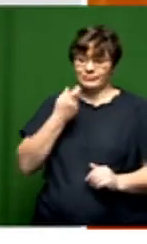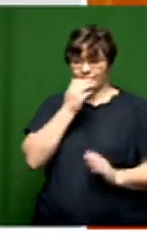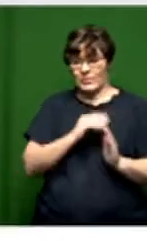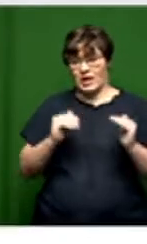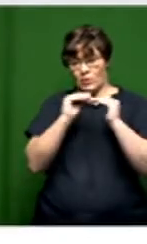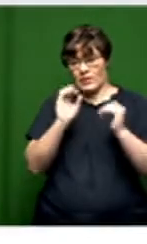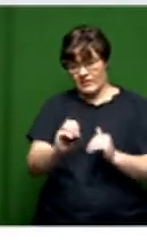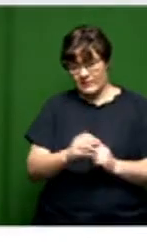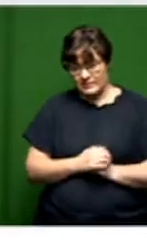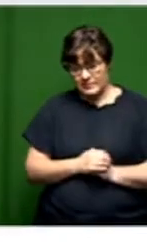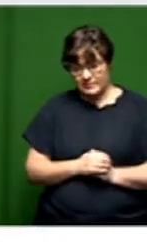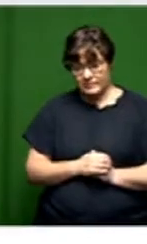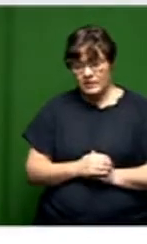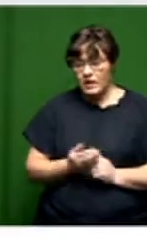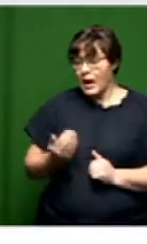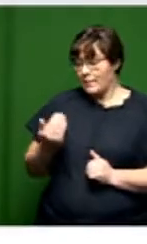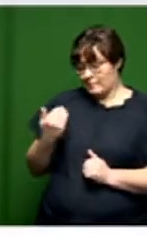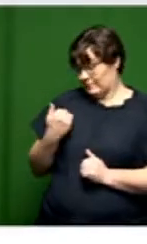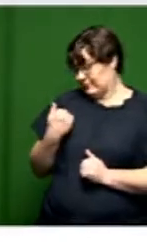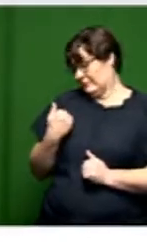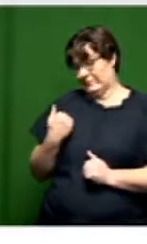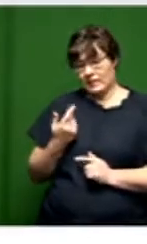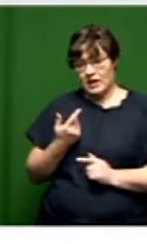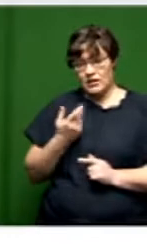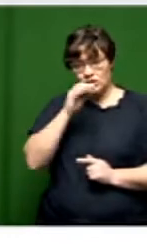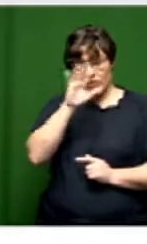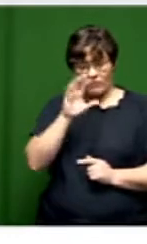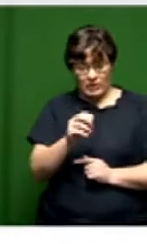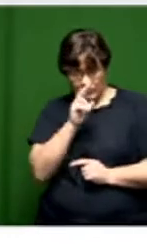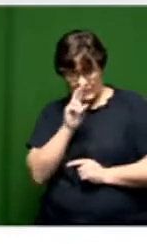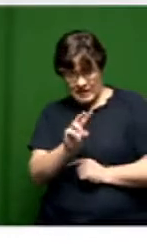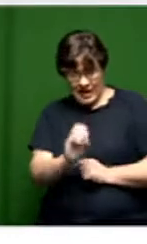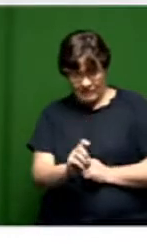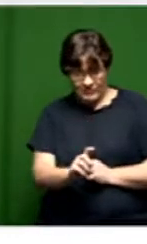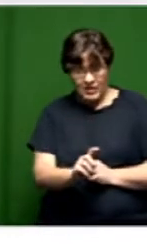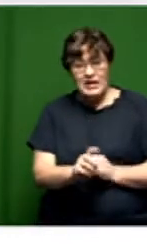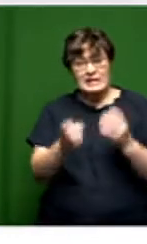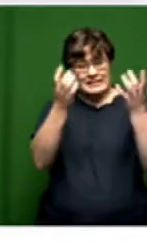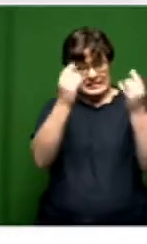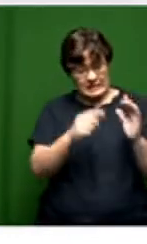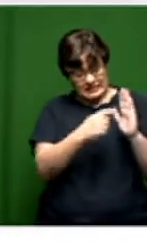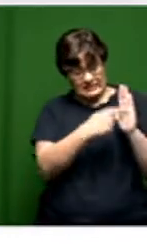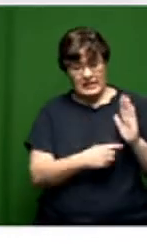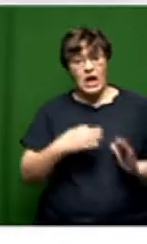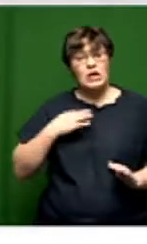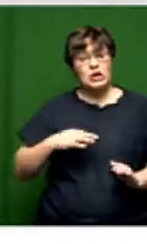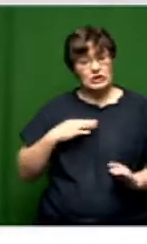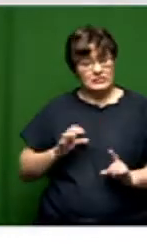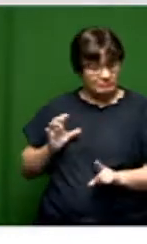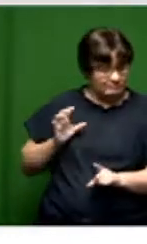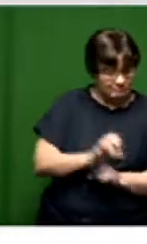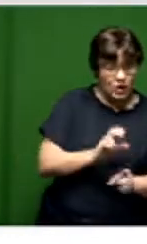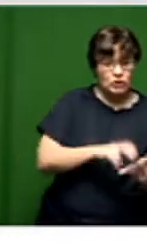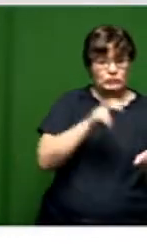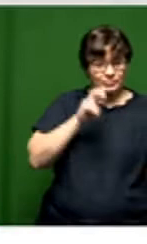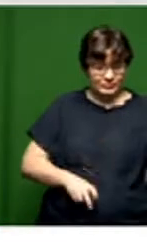we've seen recently here in South Africa, especially, some horror statistics of girls who have been forced to drop